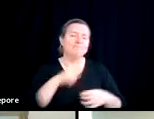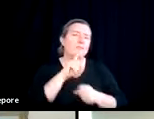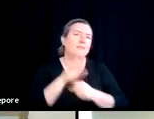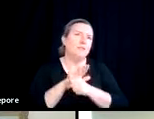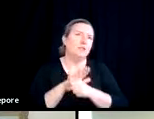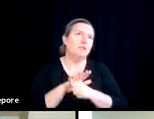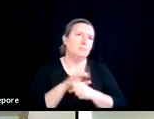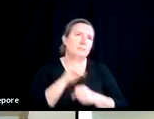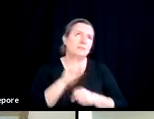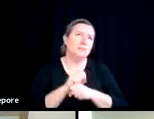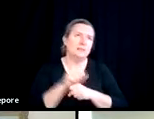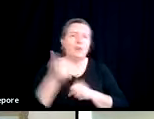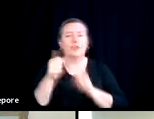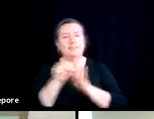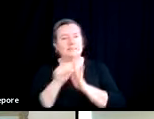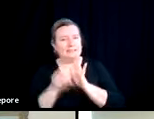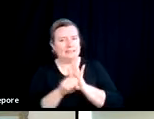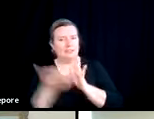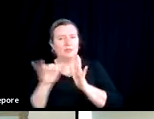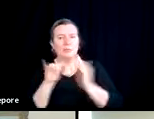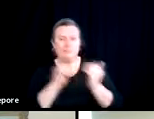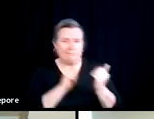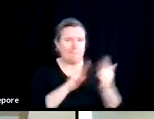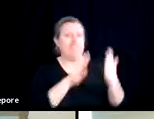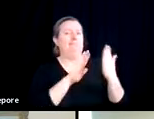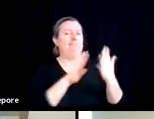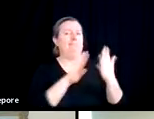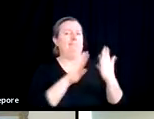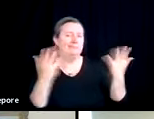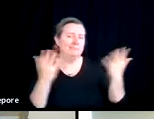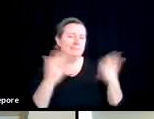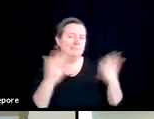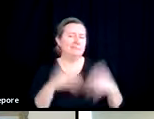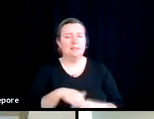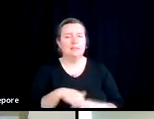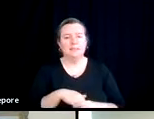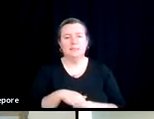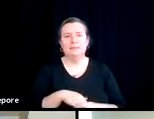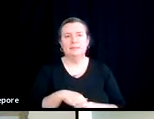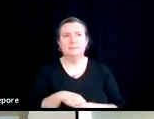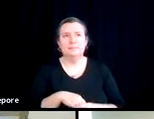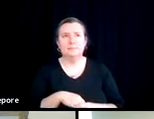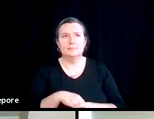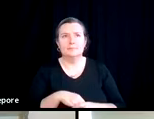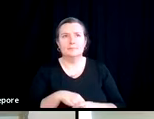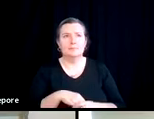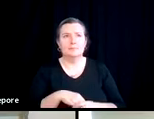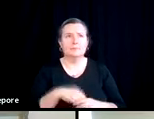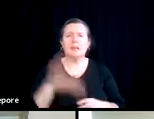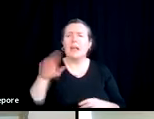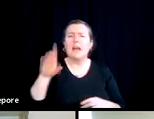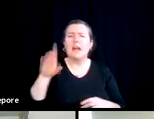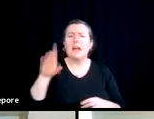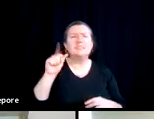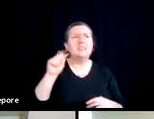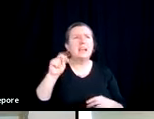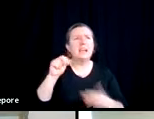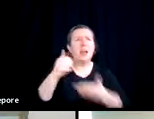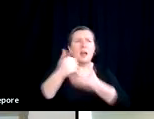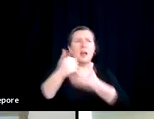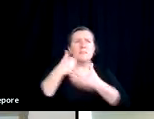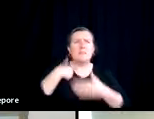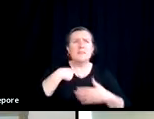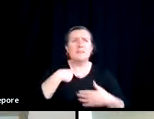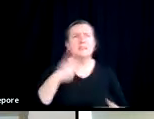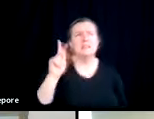days. Thanks, Gov. Hey, Michelle, before we go to you, Dan Bryan, help me follow up with Karen Miller. She